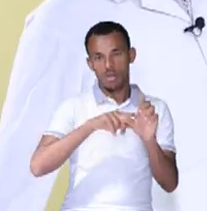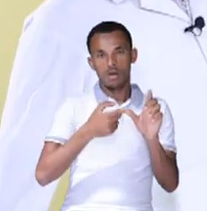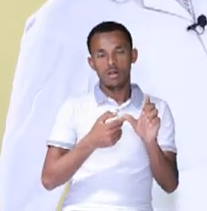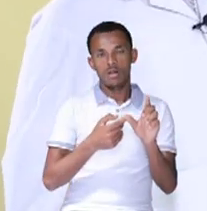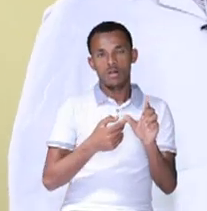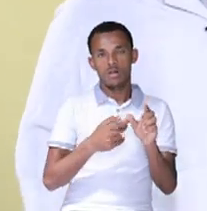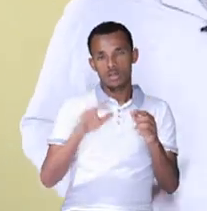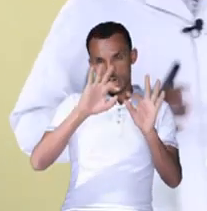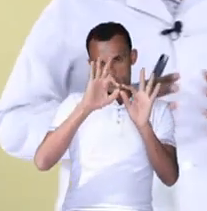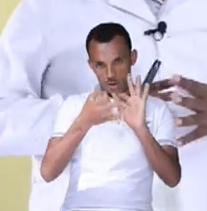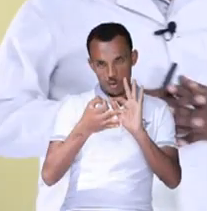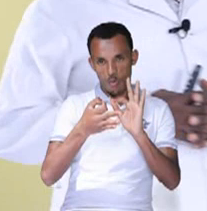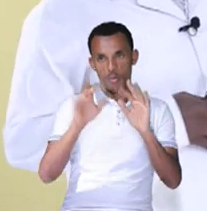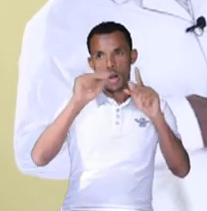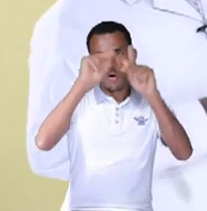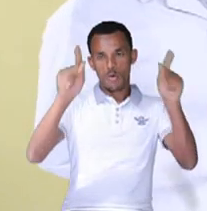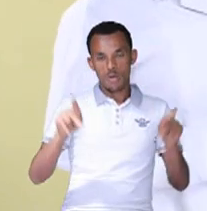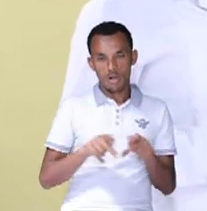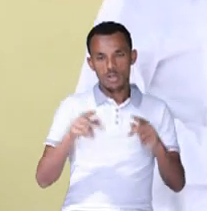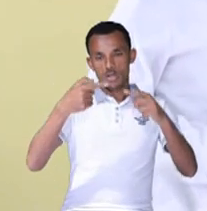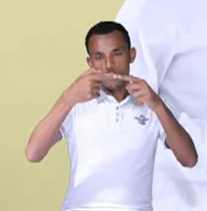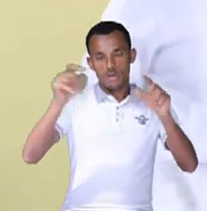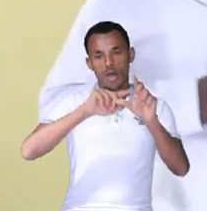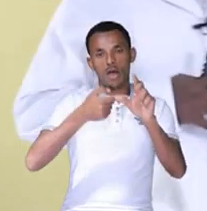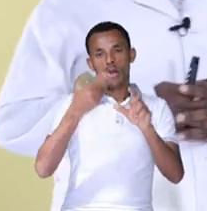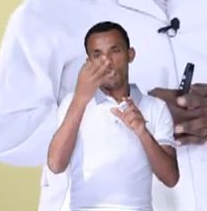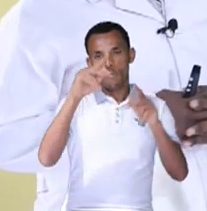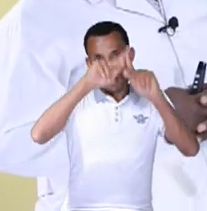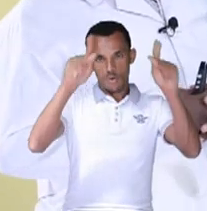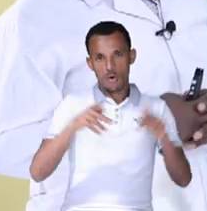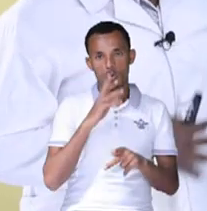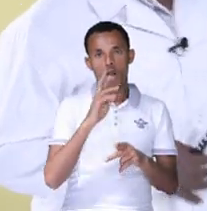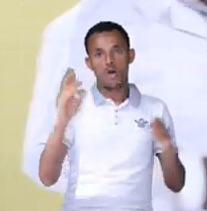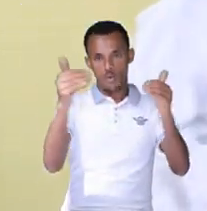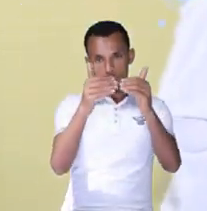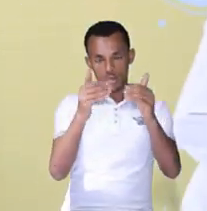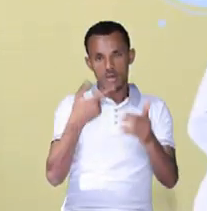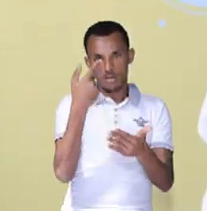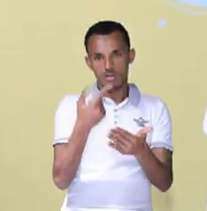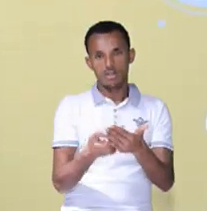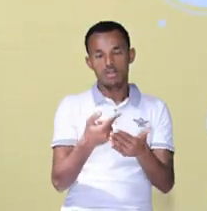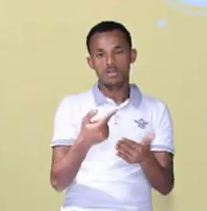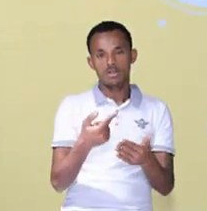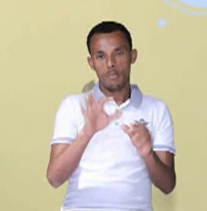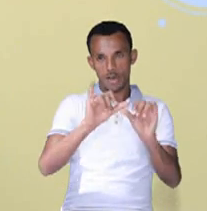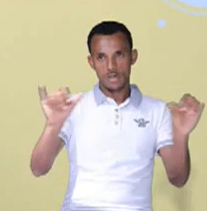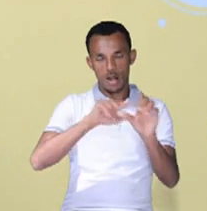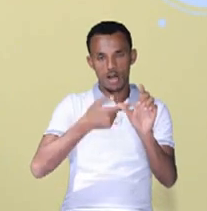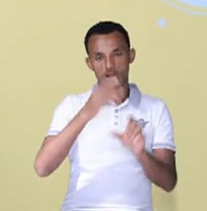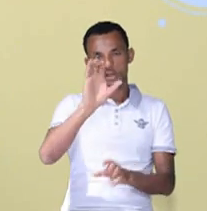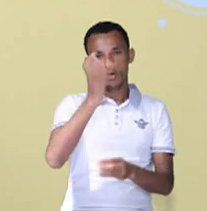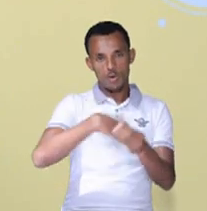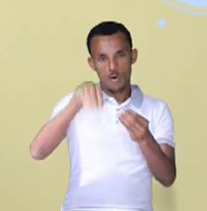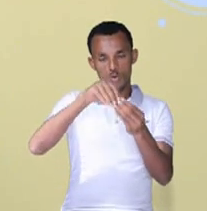So by the definition of a parallelogram, the opposite angles of the parallelogram are congruent. This measure angle C